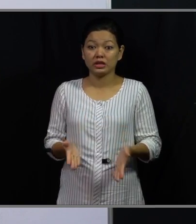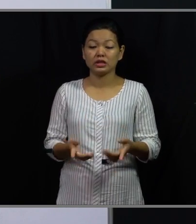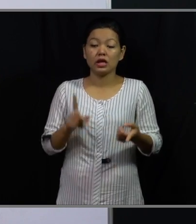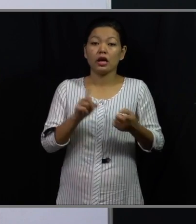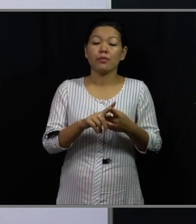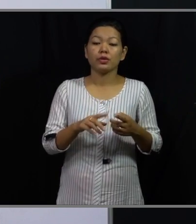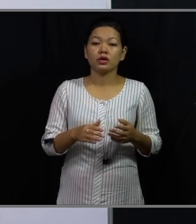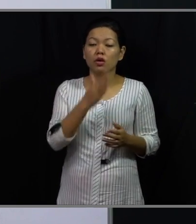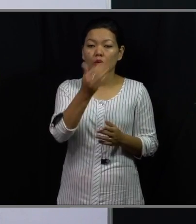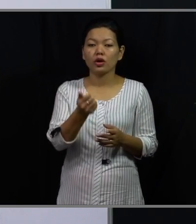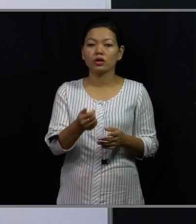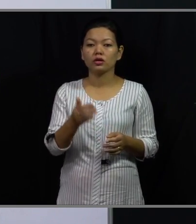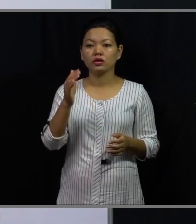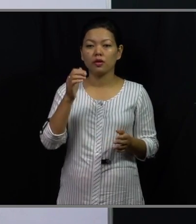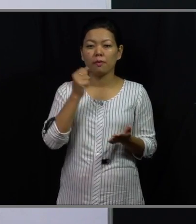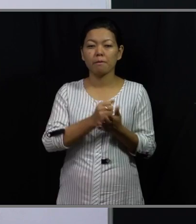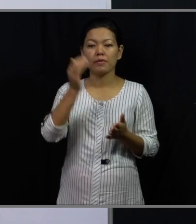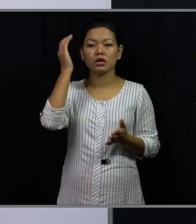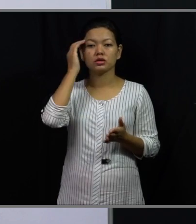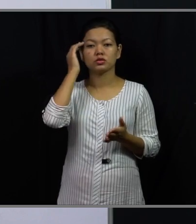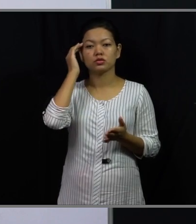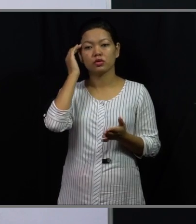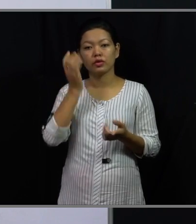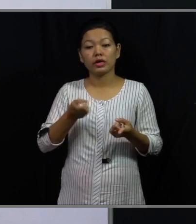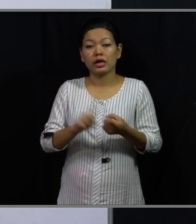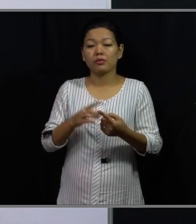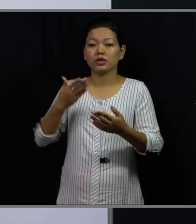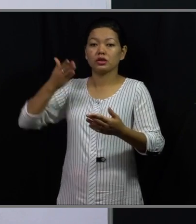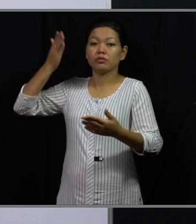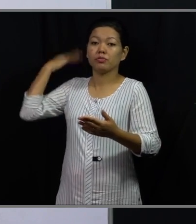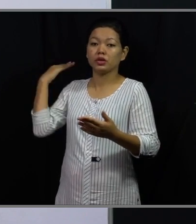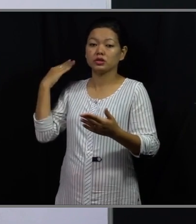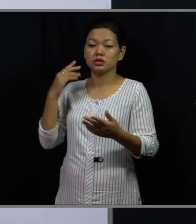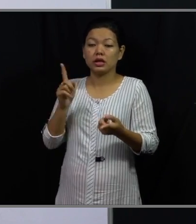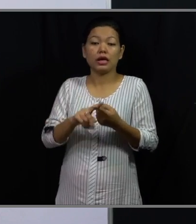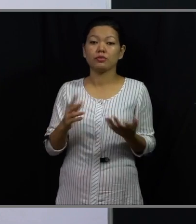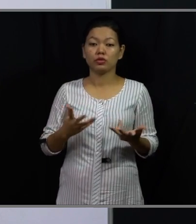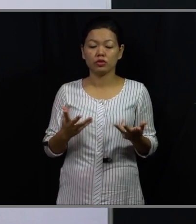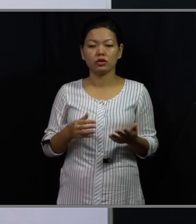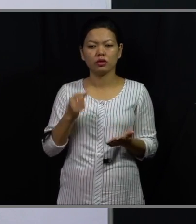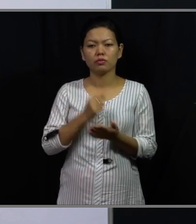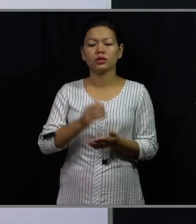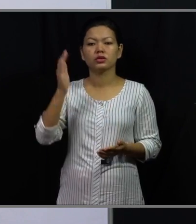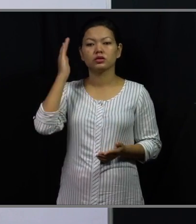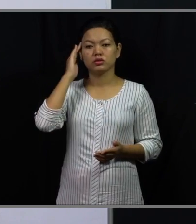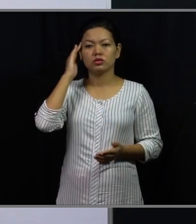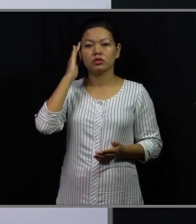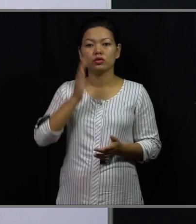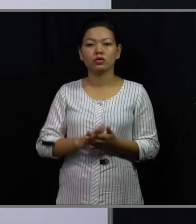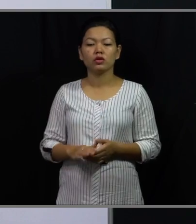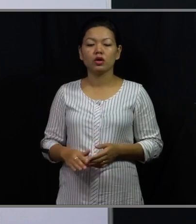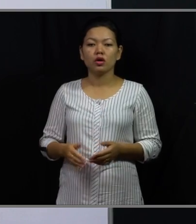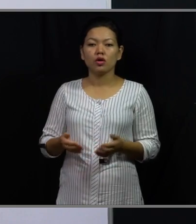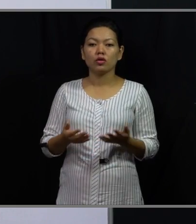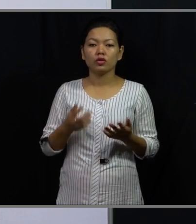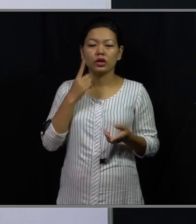right? We have to know about the past. If we do not know from where our ancestors has originated from, or if we